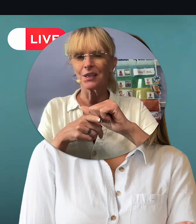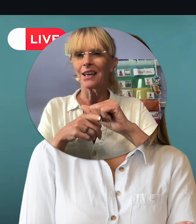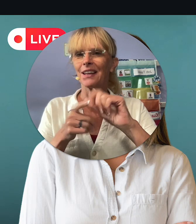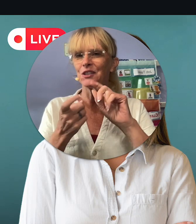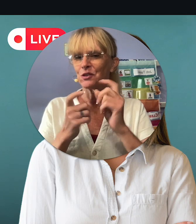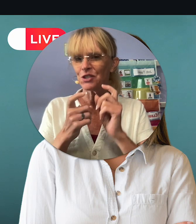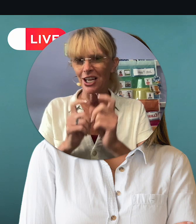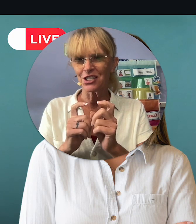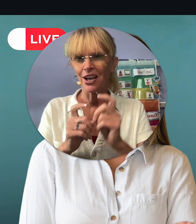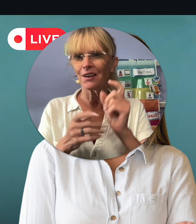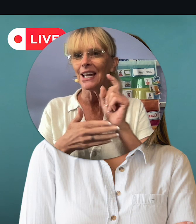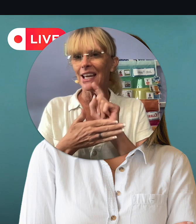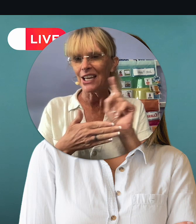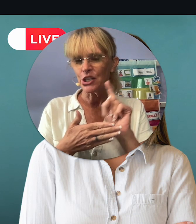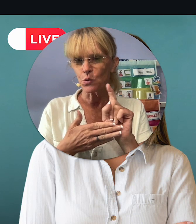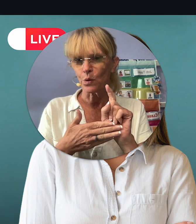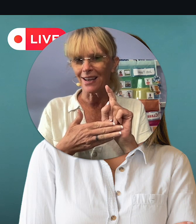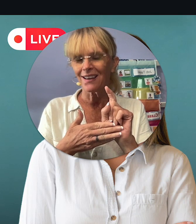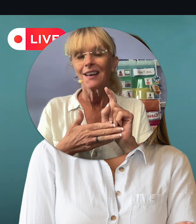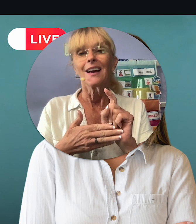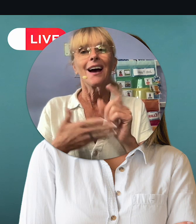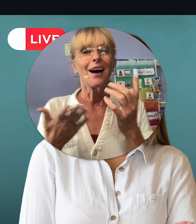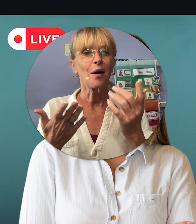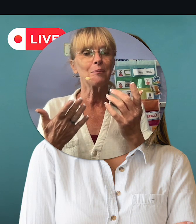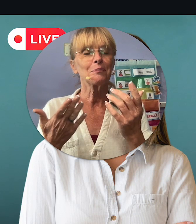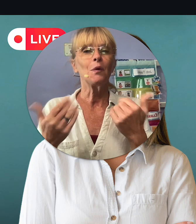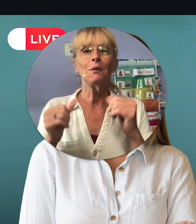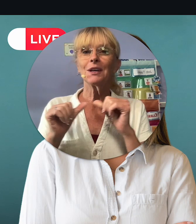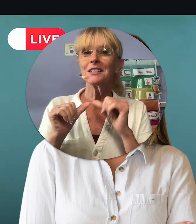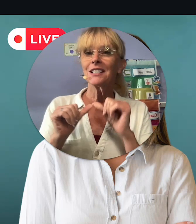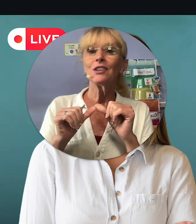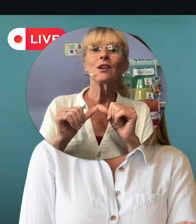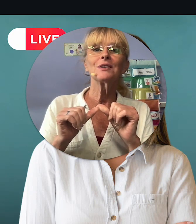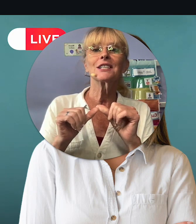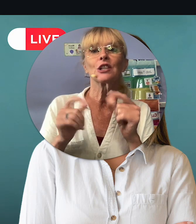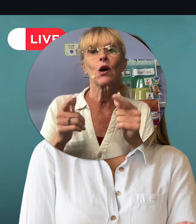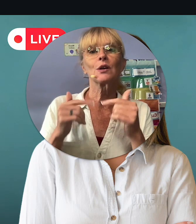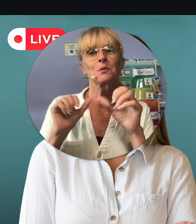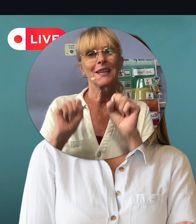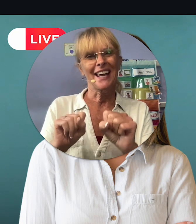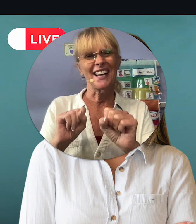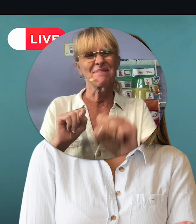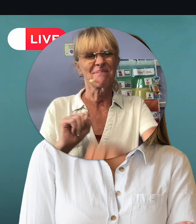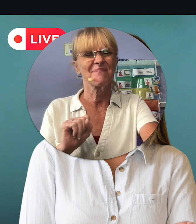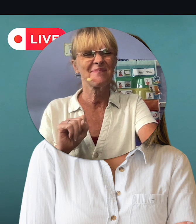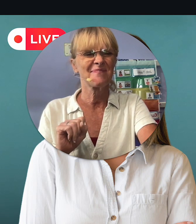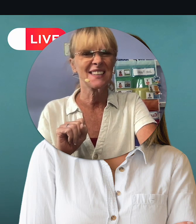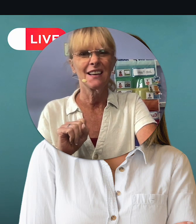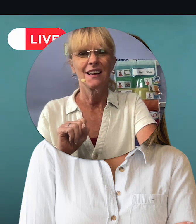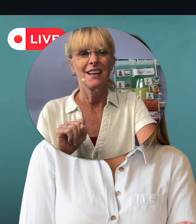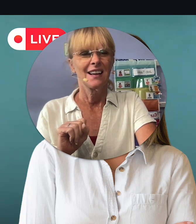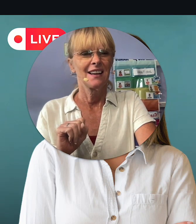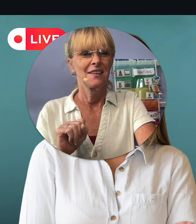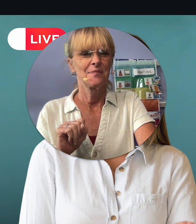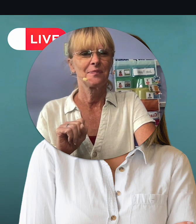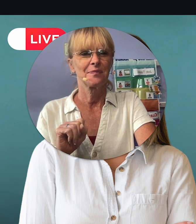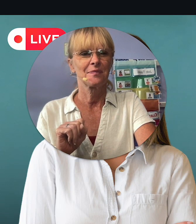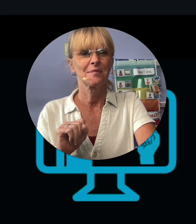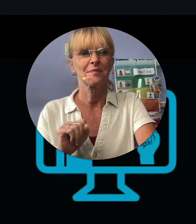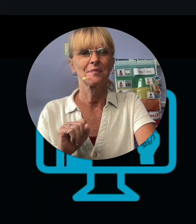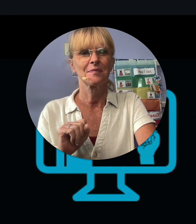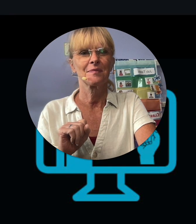trainings, and they do change out each week. We will continue those as long as we can.